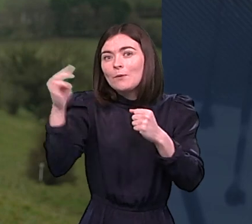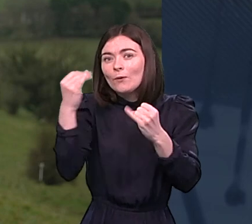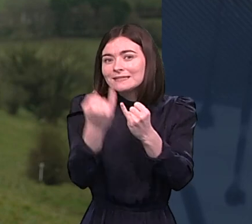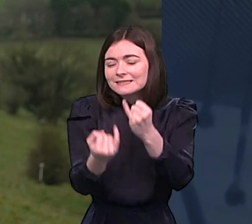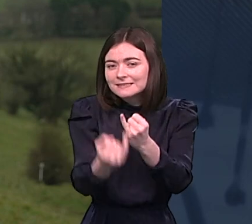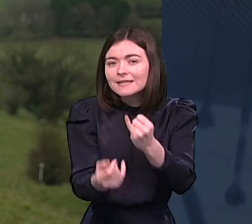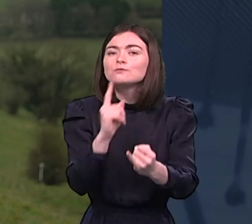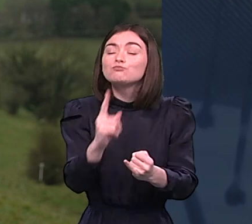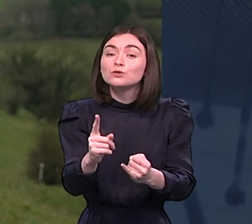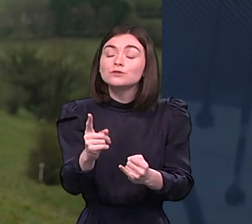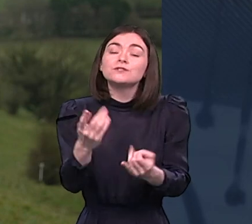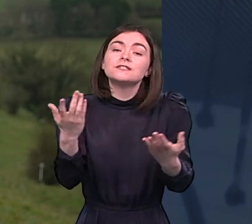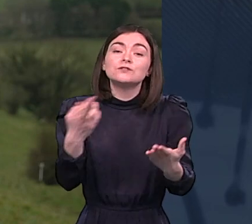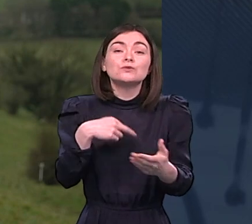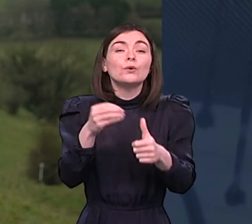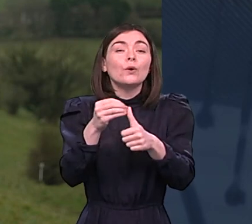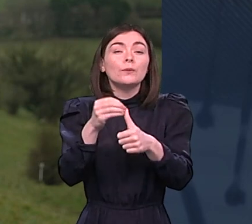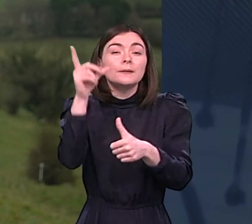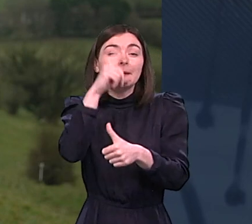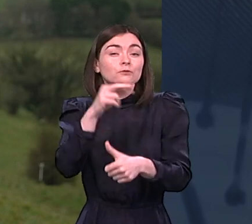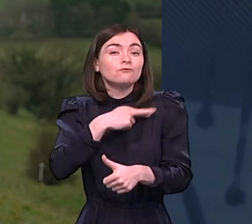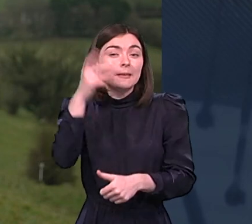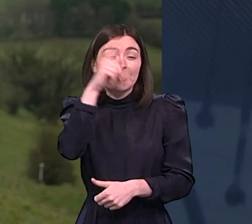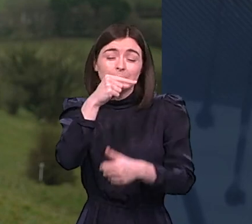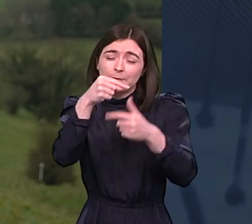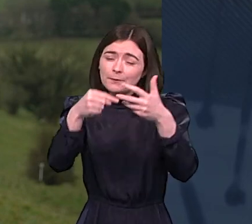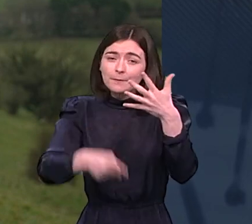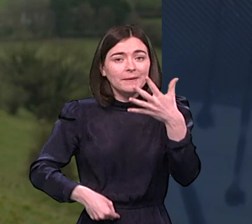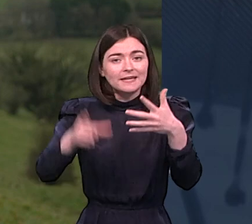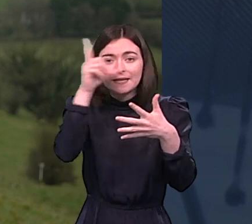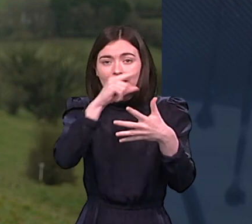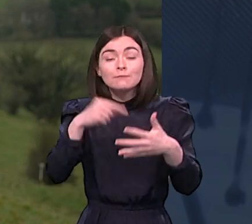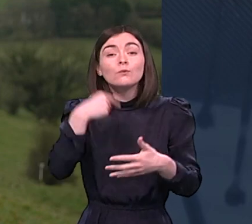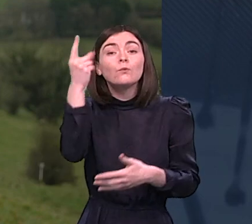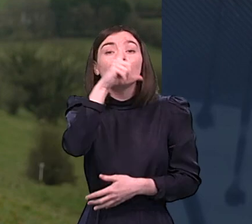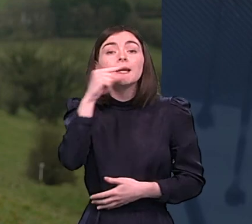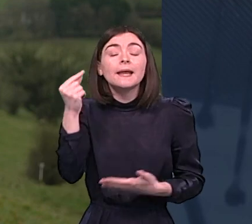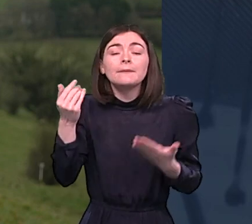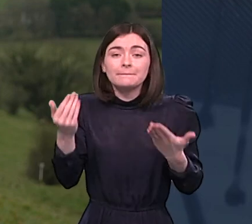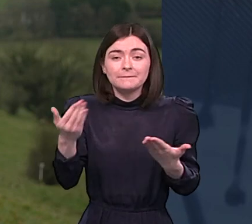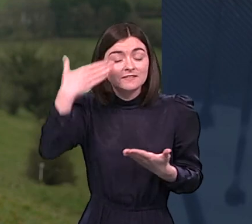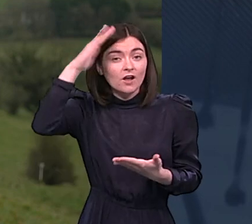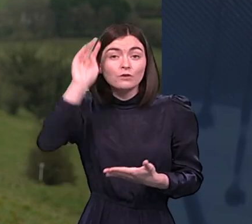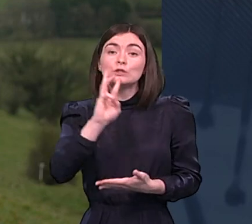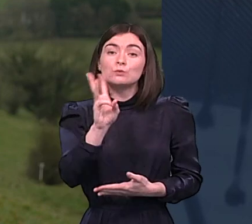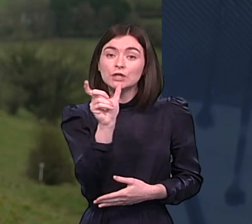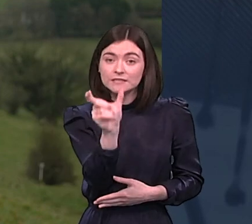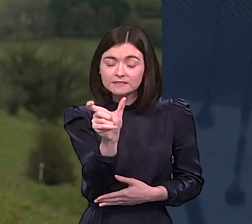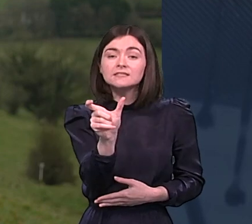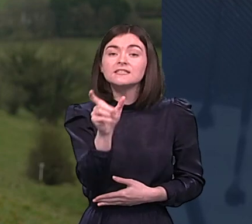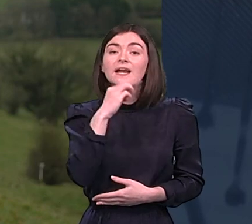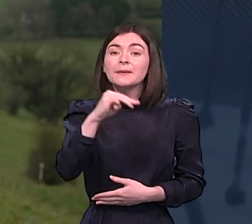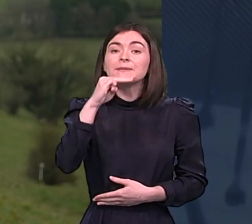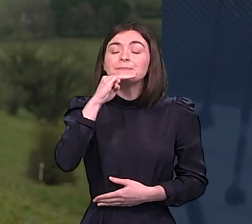its proper names are, and there's many names. One name is Oil na MÉireann. Oil